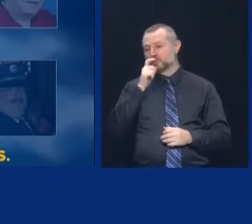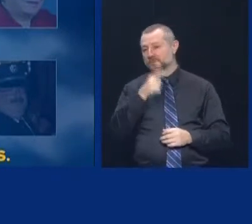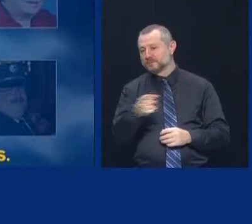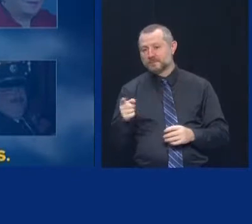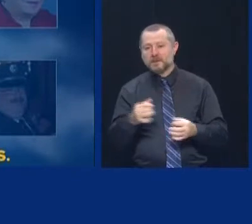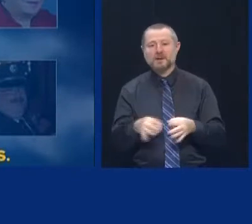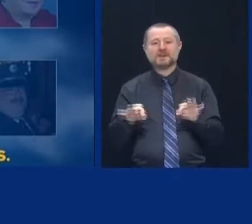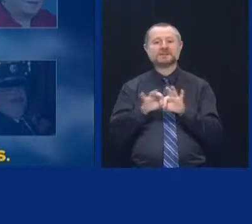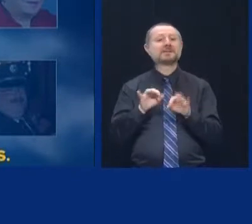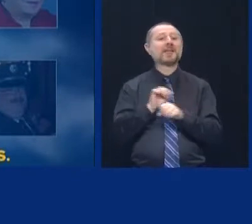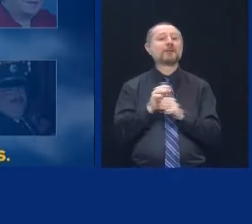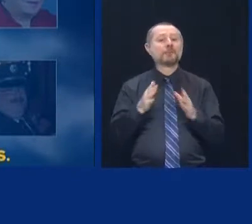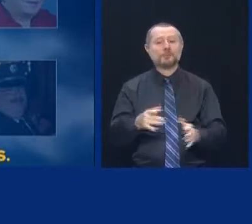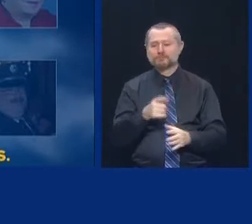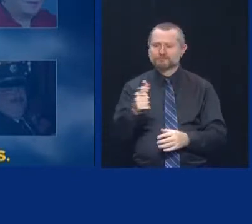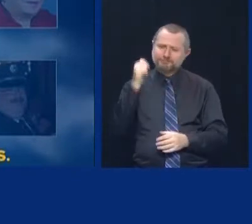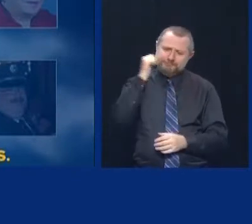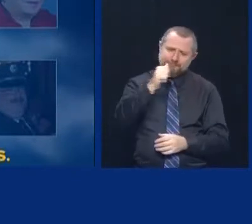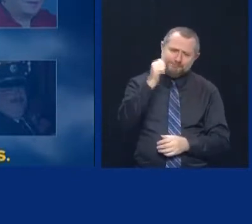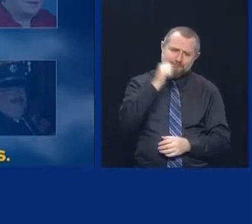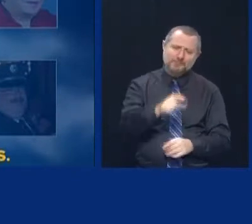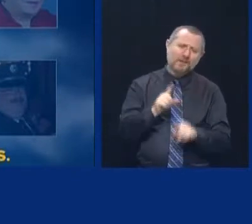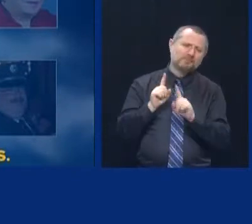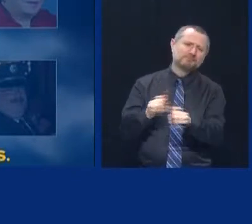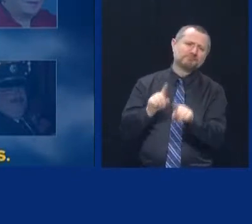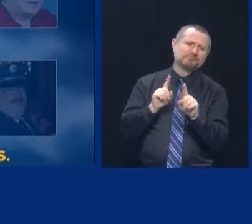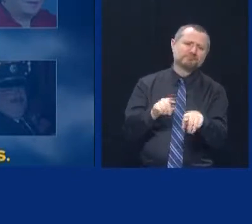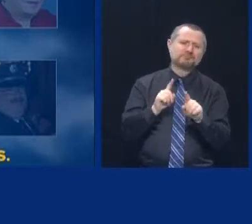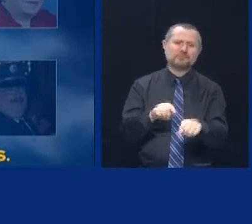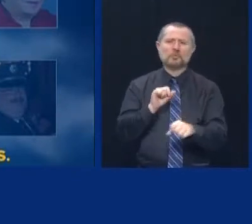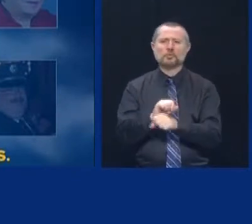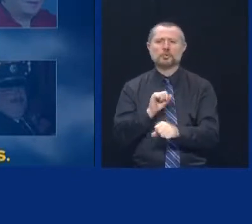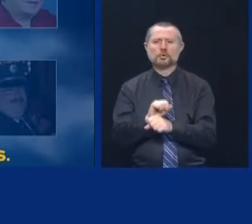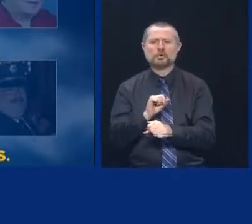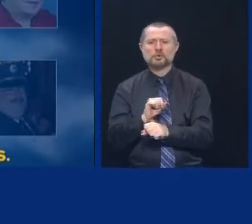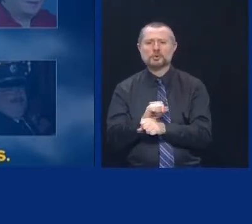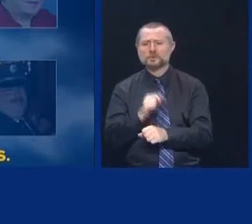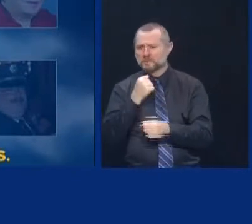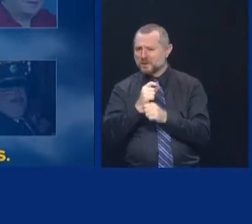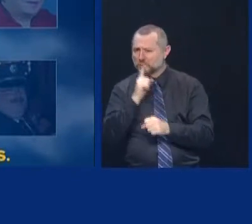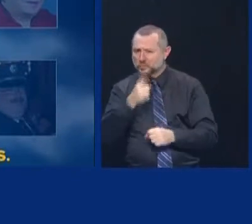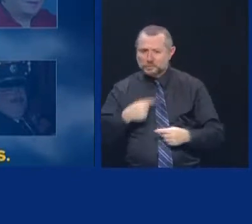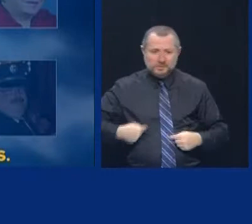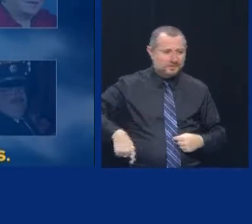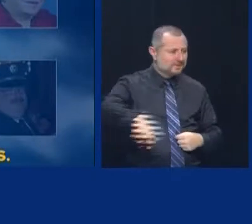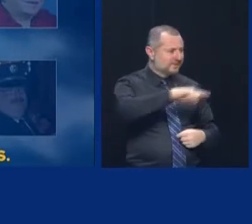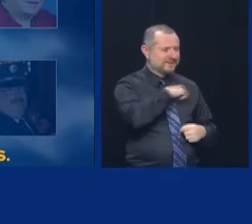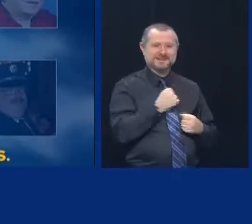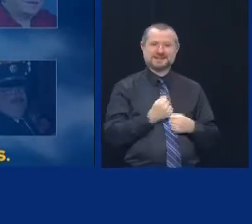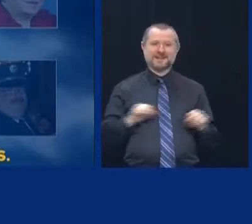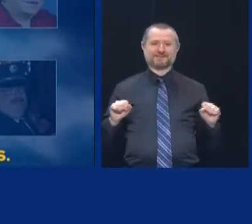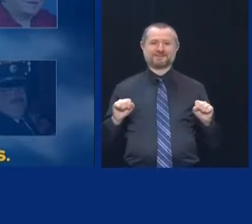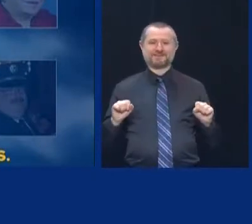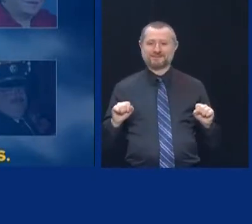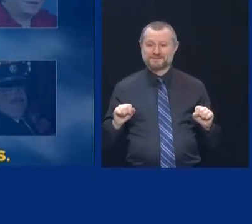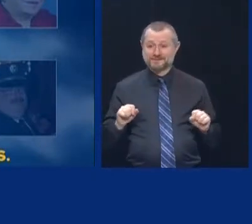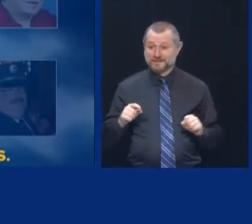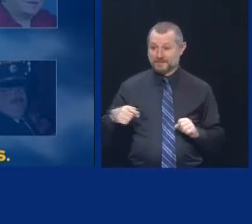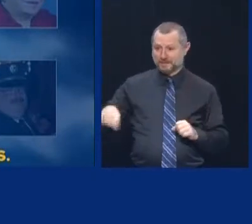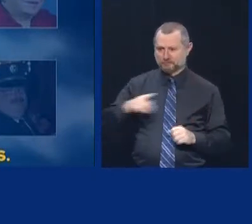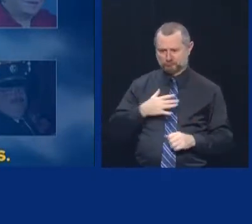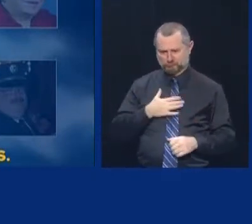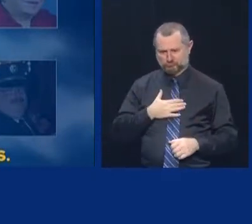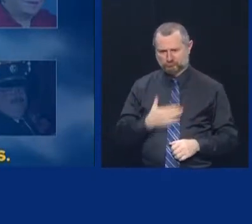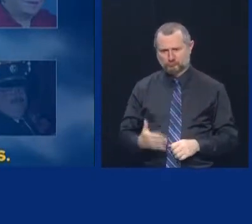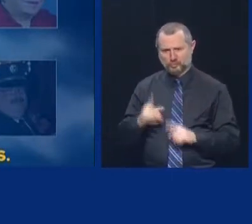up to keep us safe, who left their homes so everyone else could stay in the safety